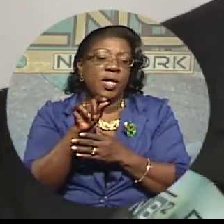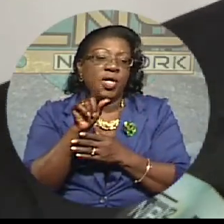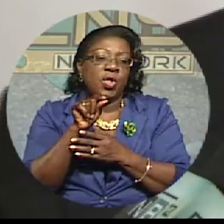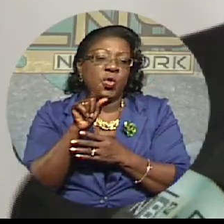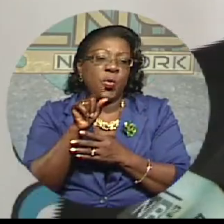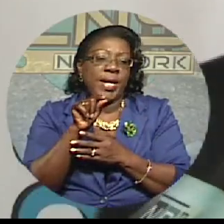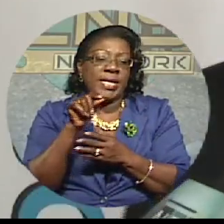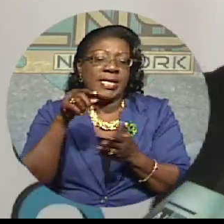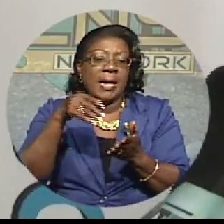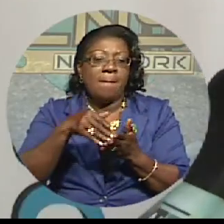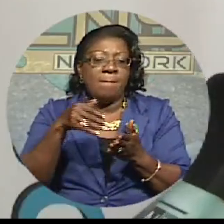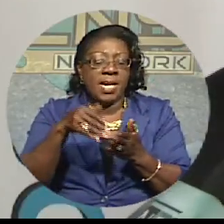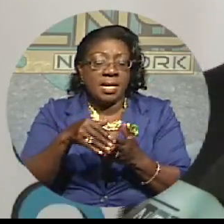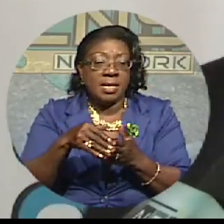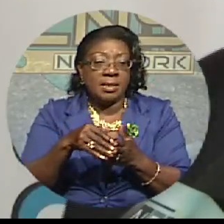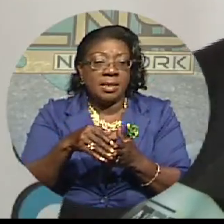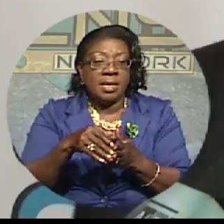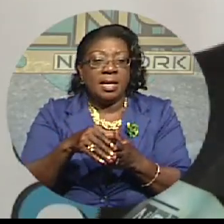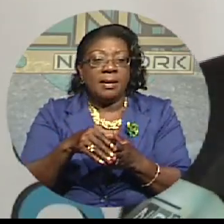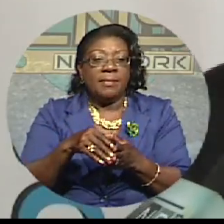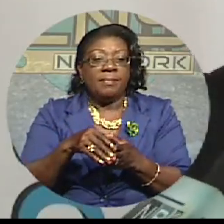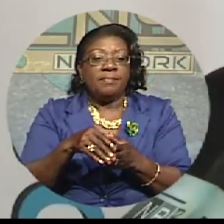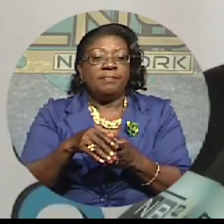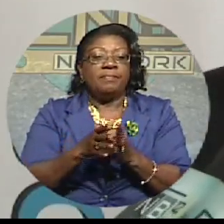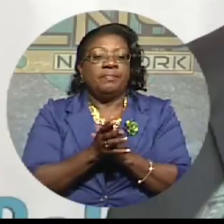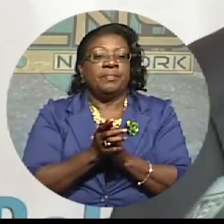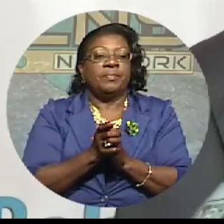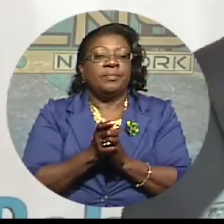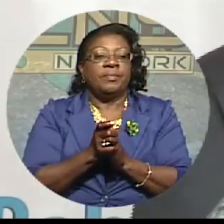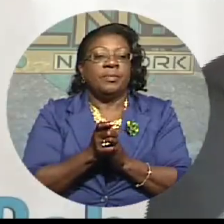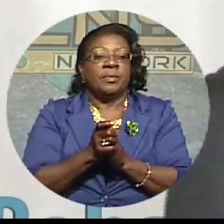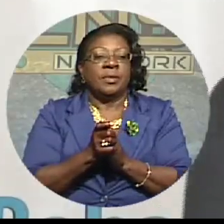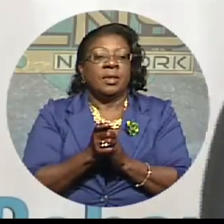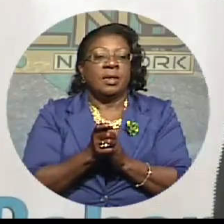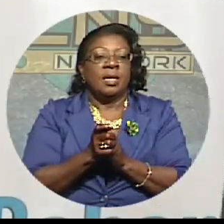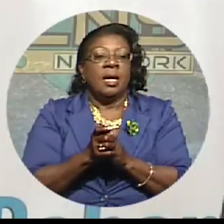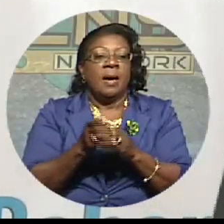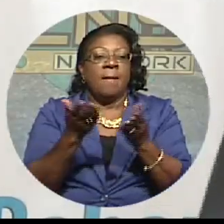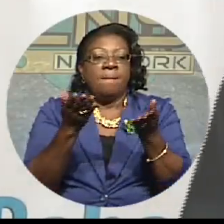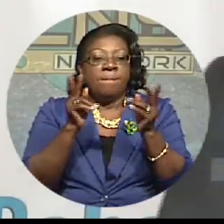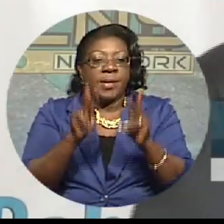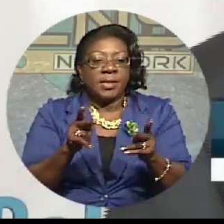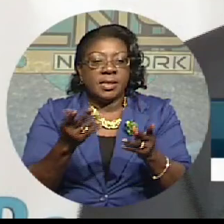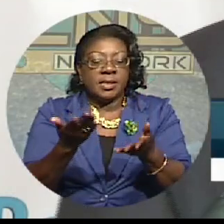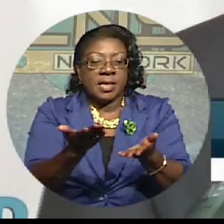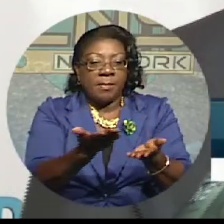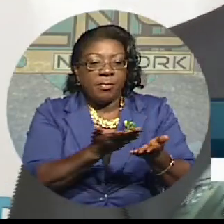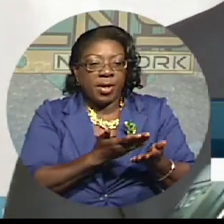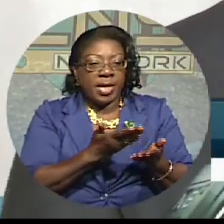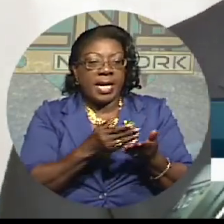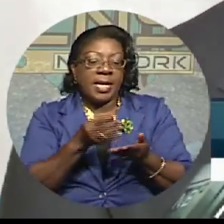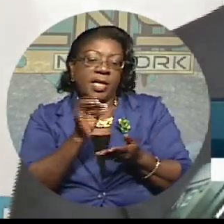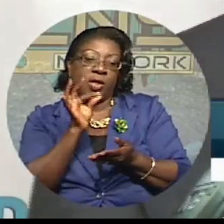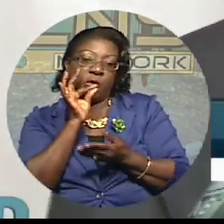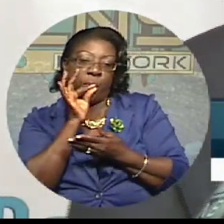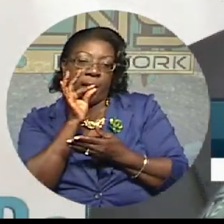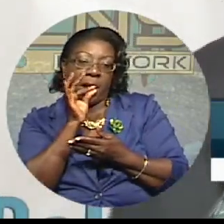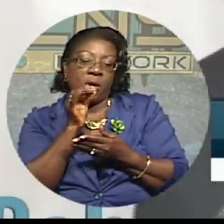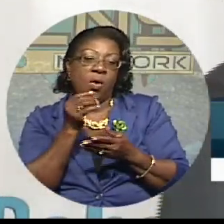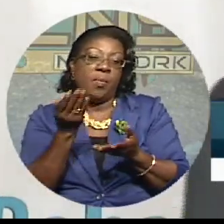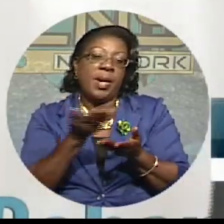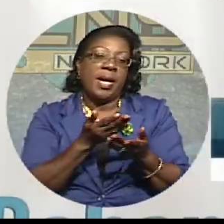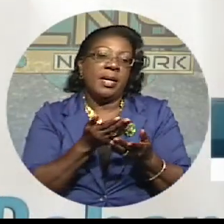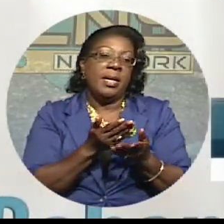which certainly if we address the counterfeiting element, that could go up. Persons are smuggling tobacco through by mainly